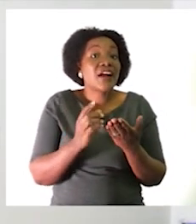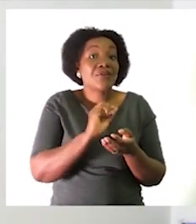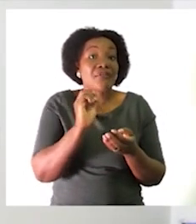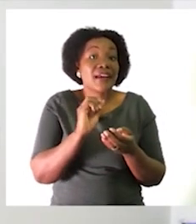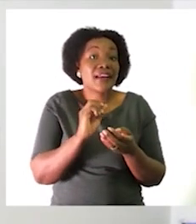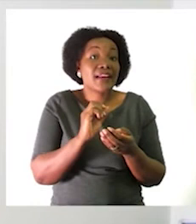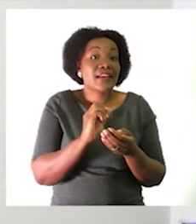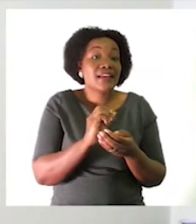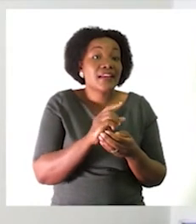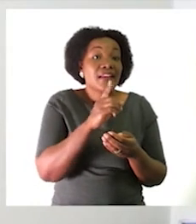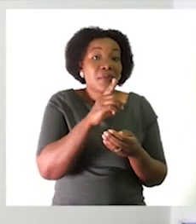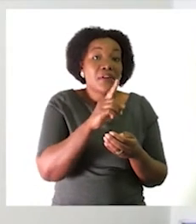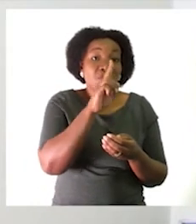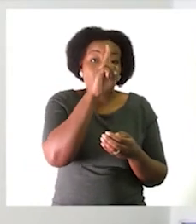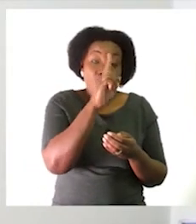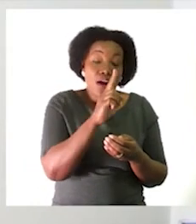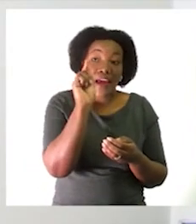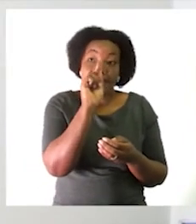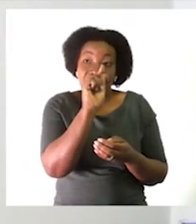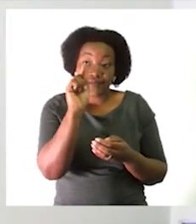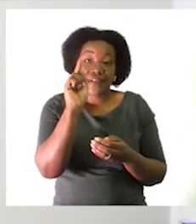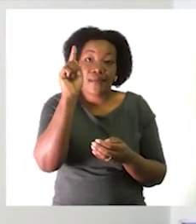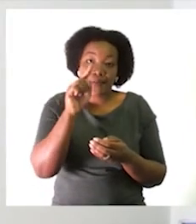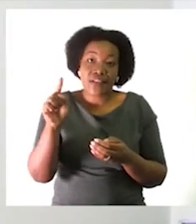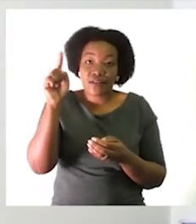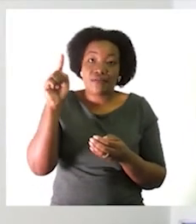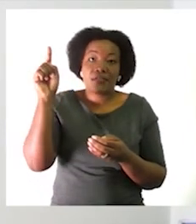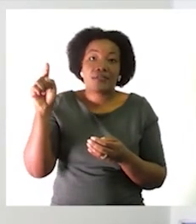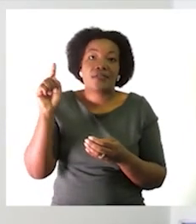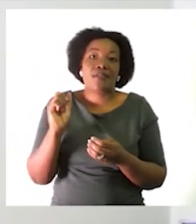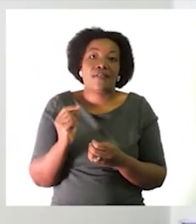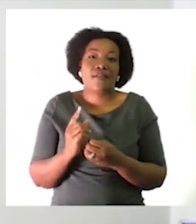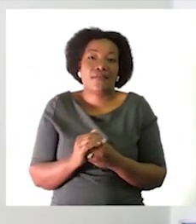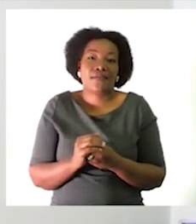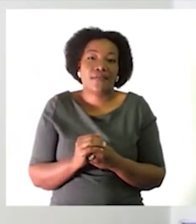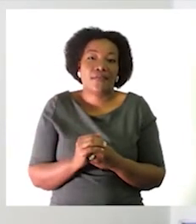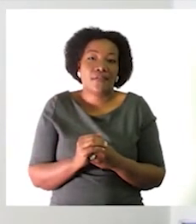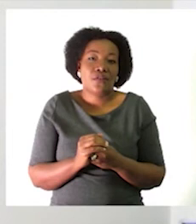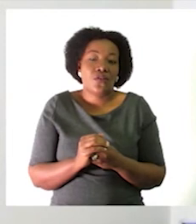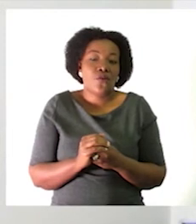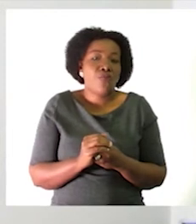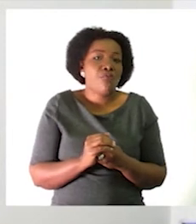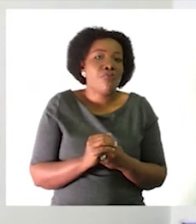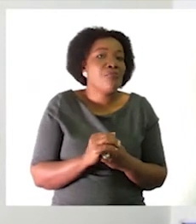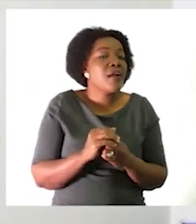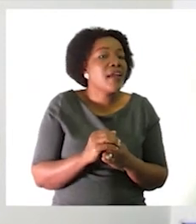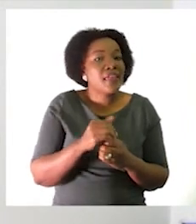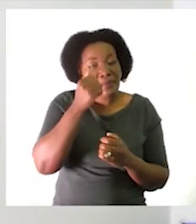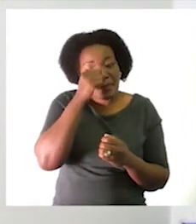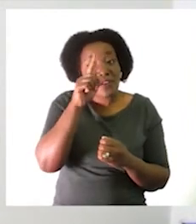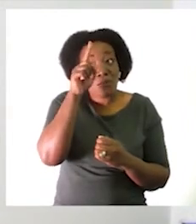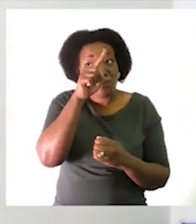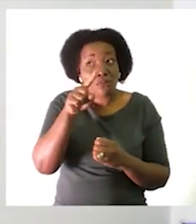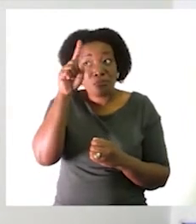So whenever we write money, we also have to write the cents. And we always have two